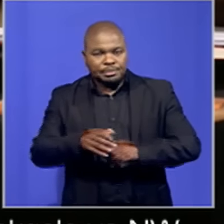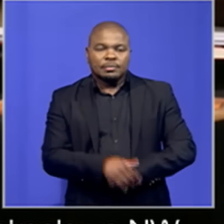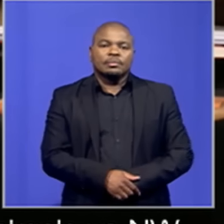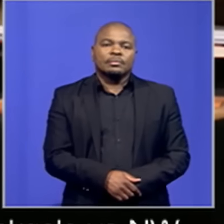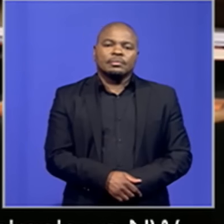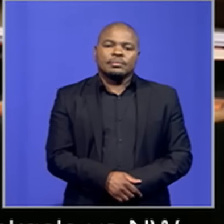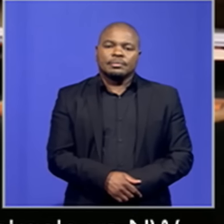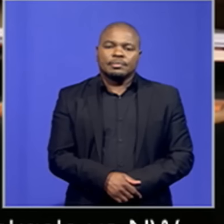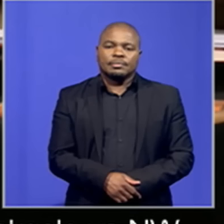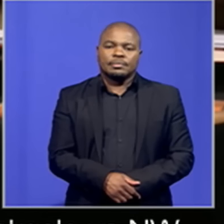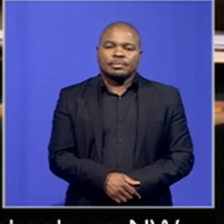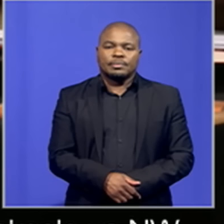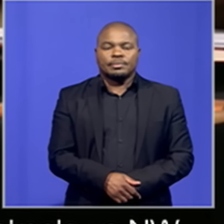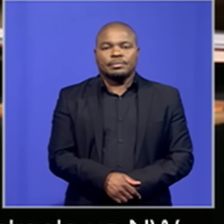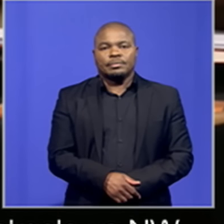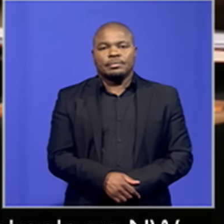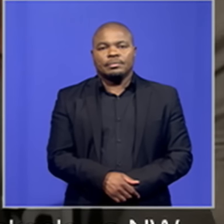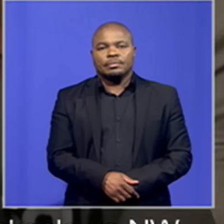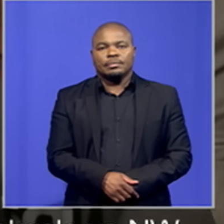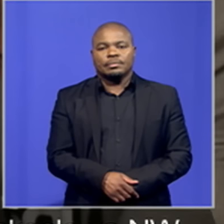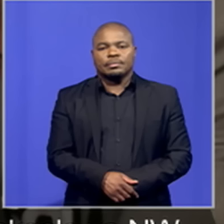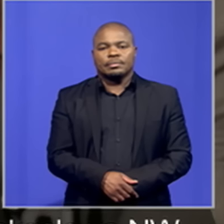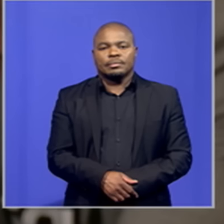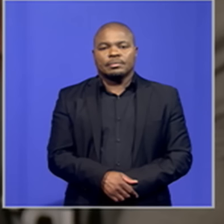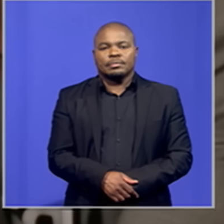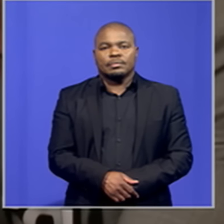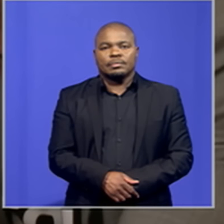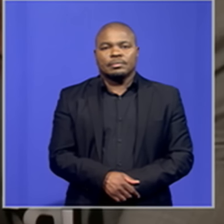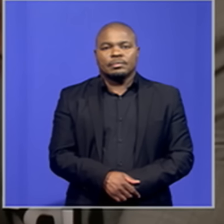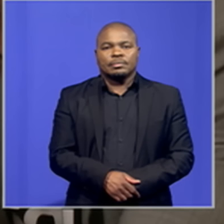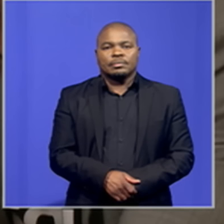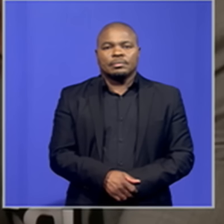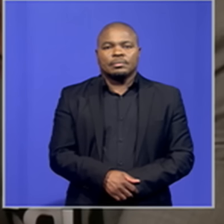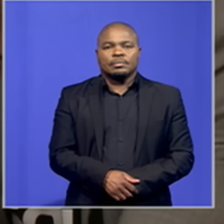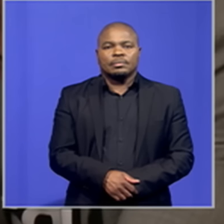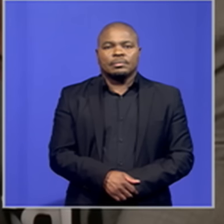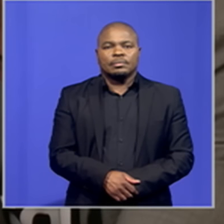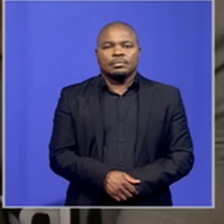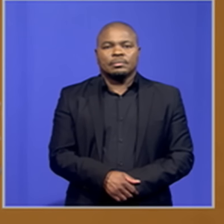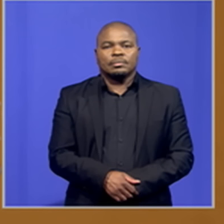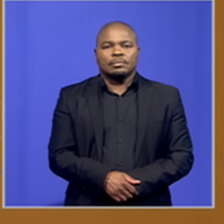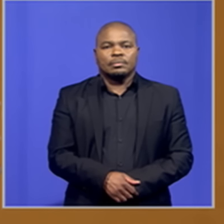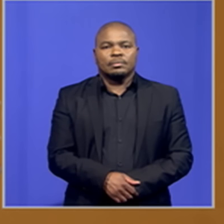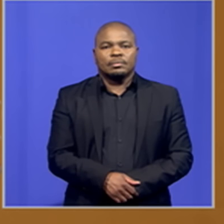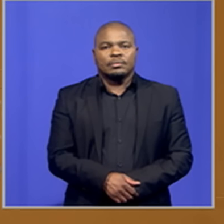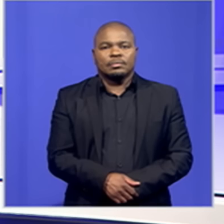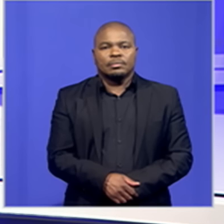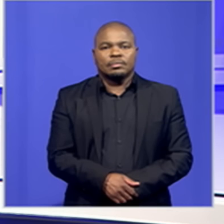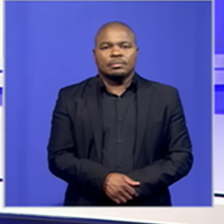Thabiso Moss wa dikgang tsa SABC mo Sun City ka fa ntlenyana ga Rustenburg.